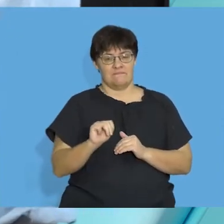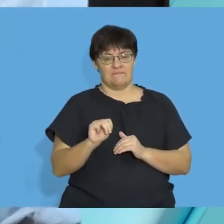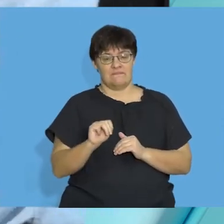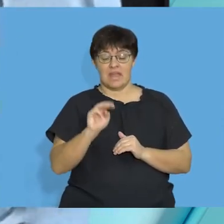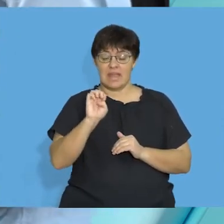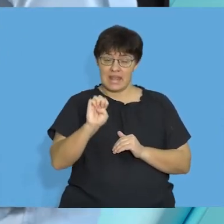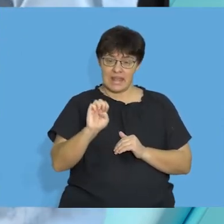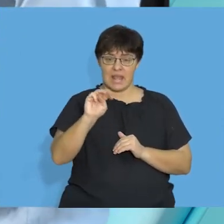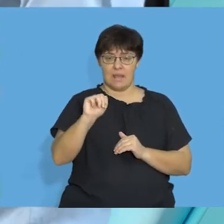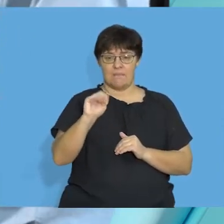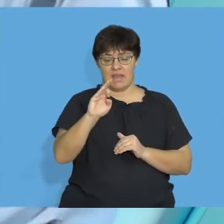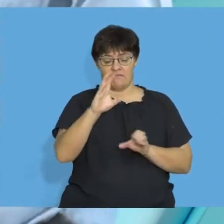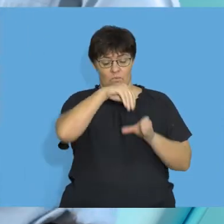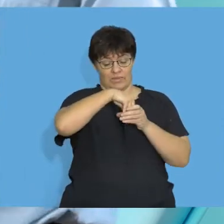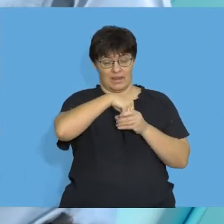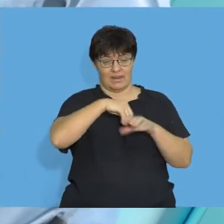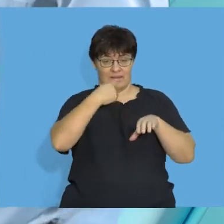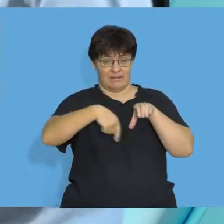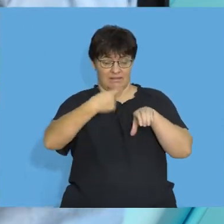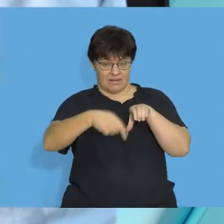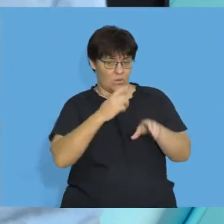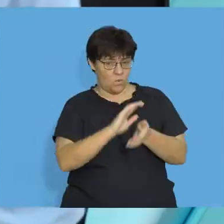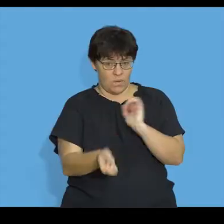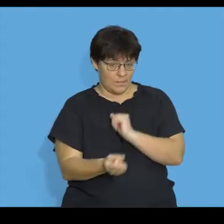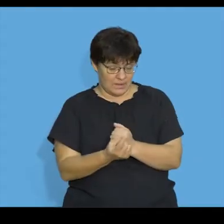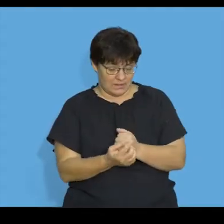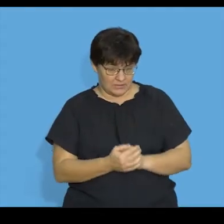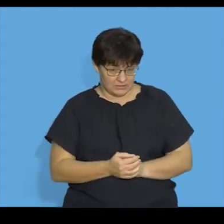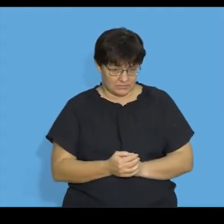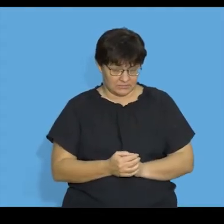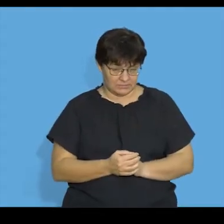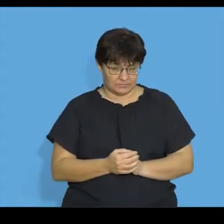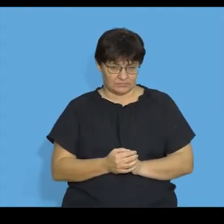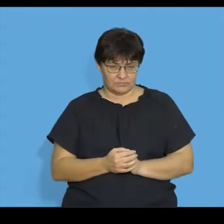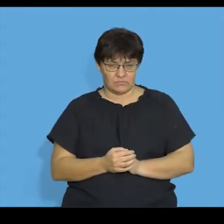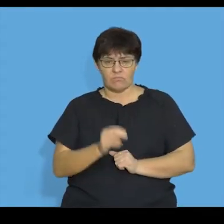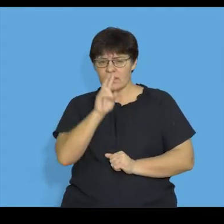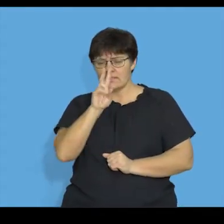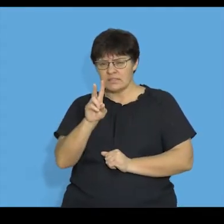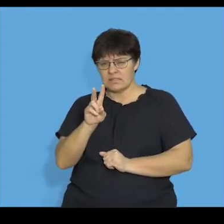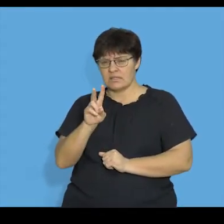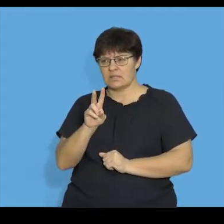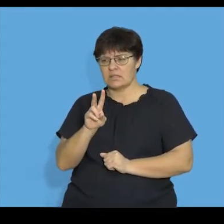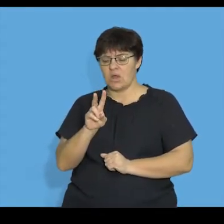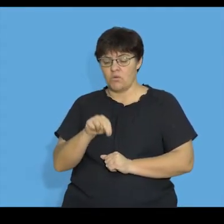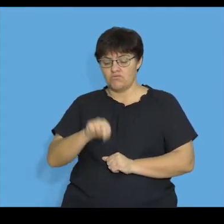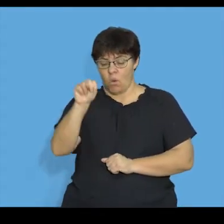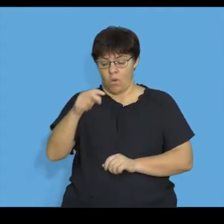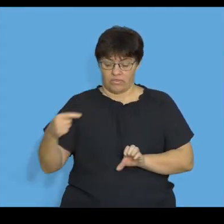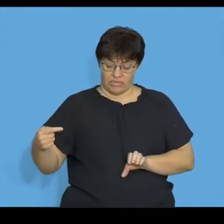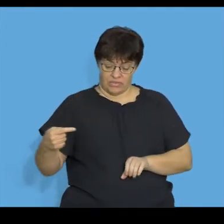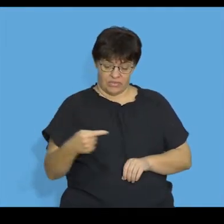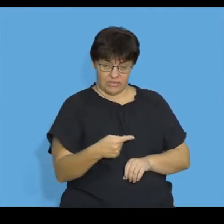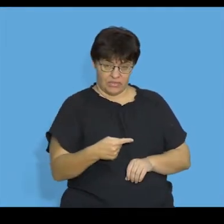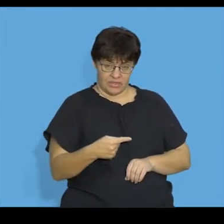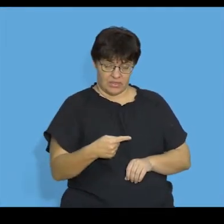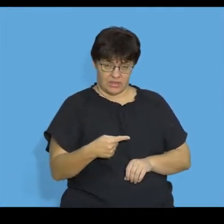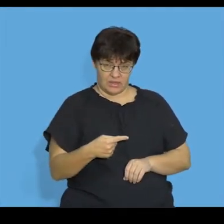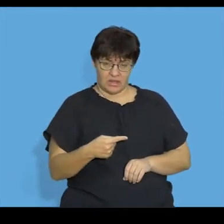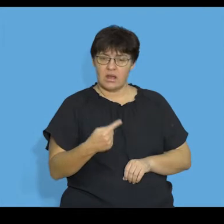coil. What's going to happen? Well, we recognize the north pole was approaching. And that tells